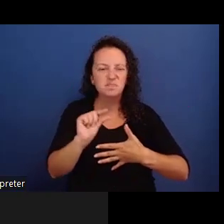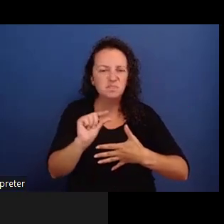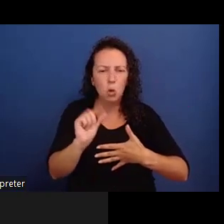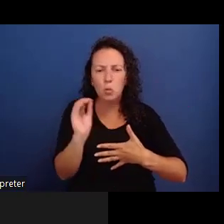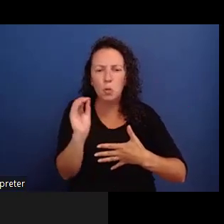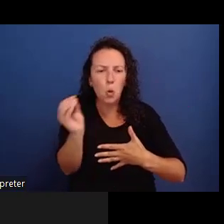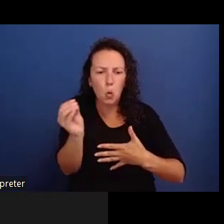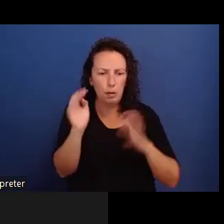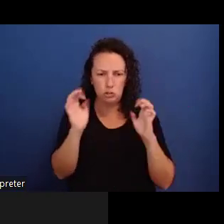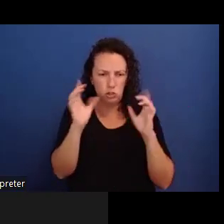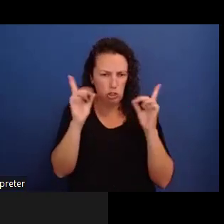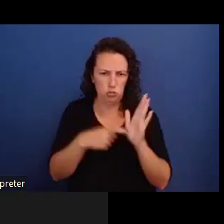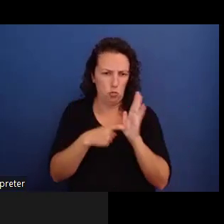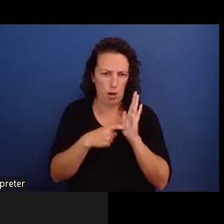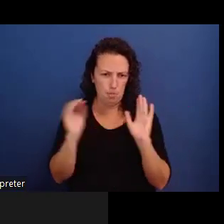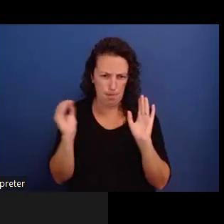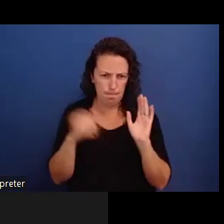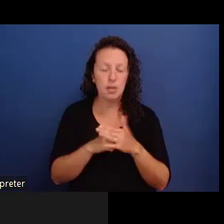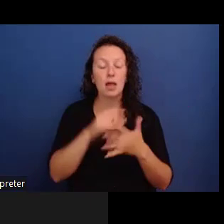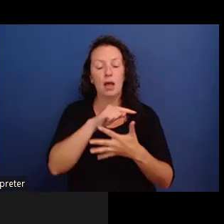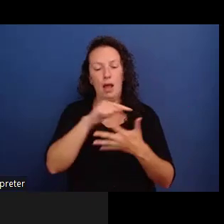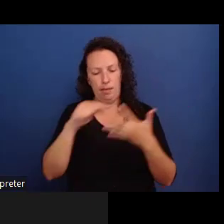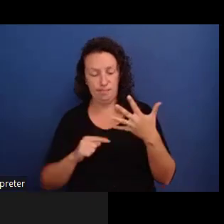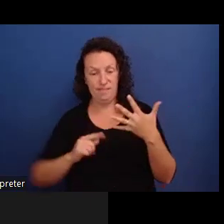of education. The 5th category